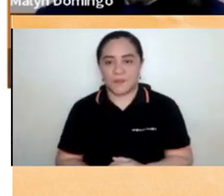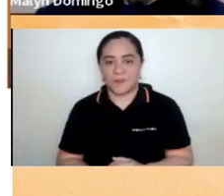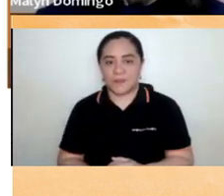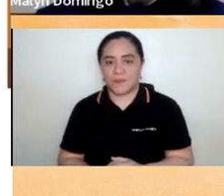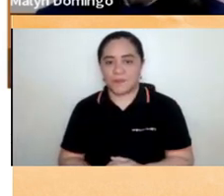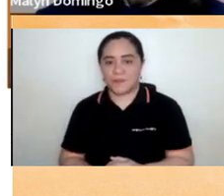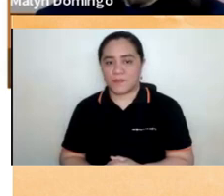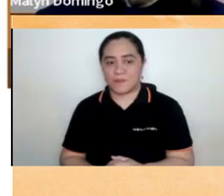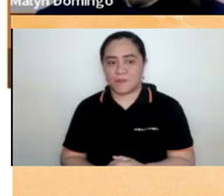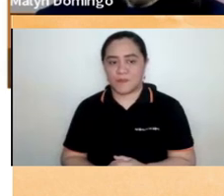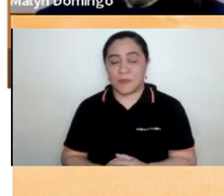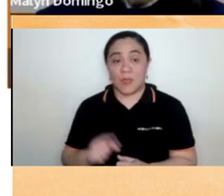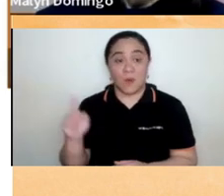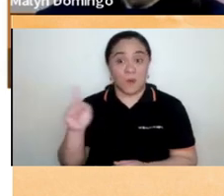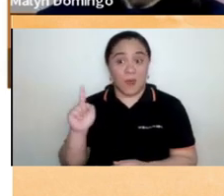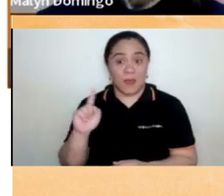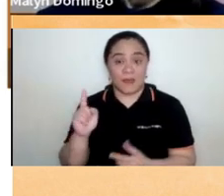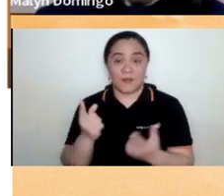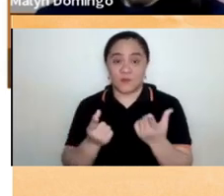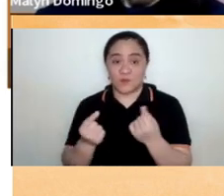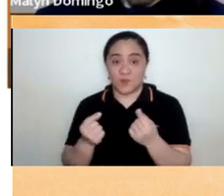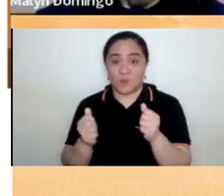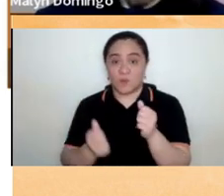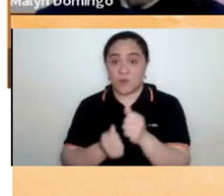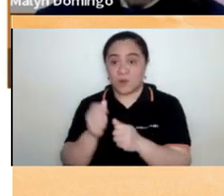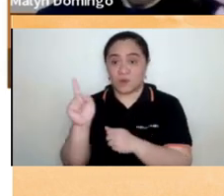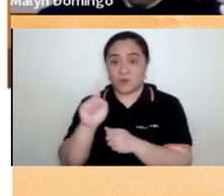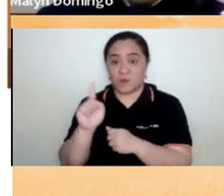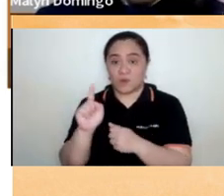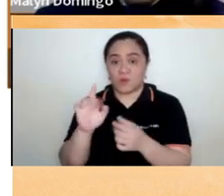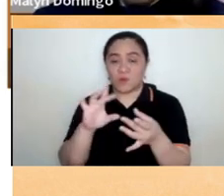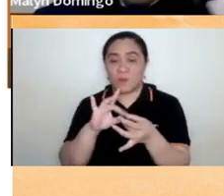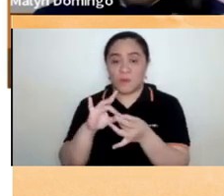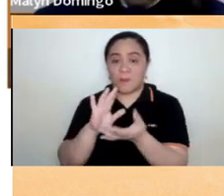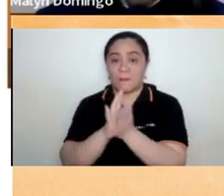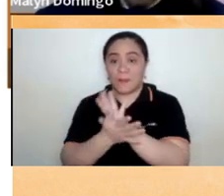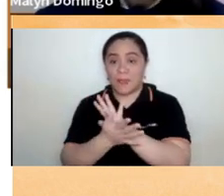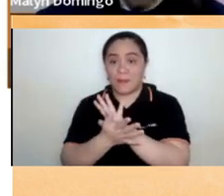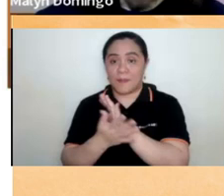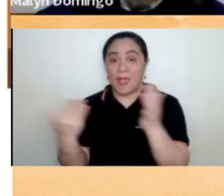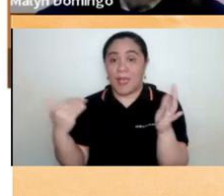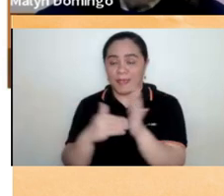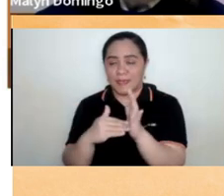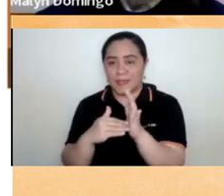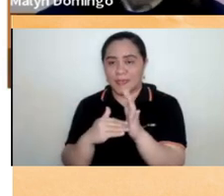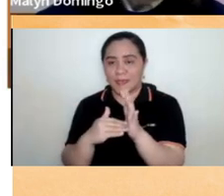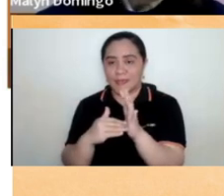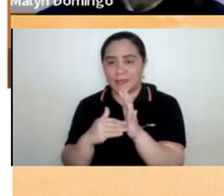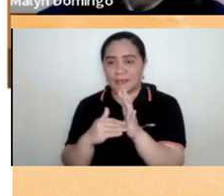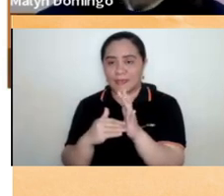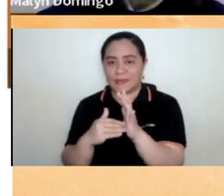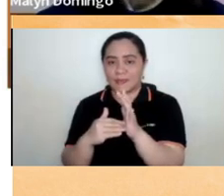And generally, these interventions entail rewiring the brain. From the